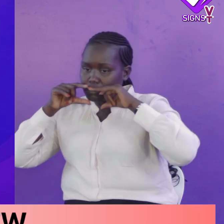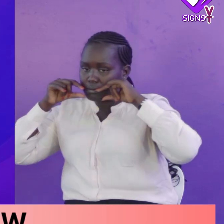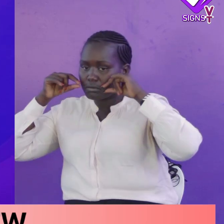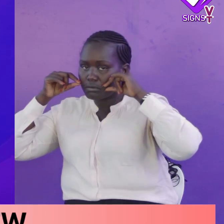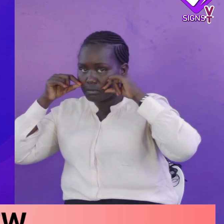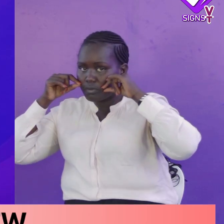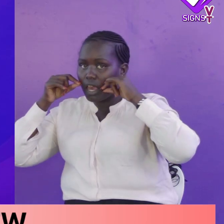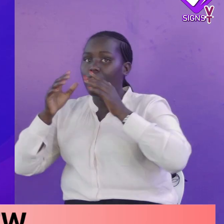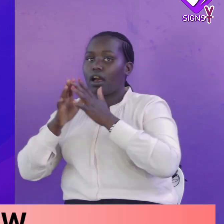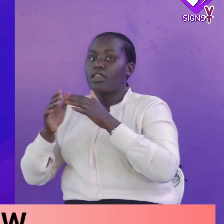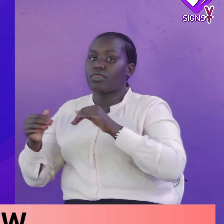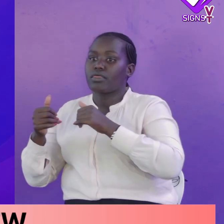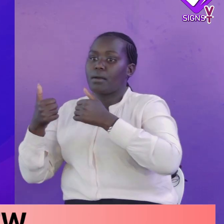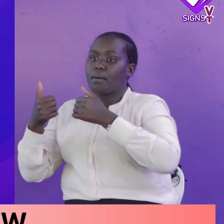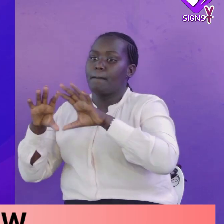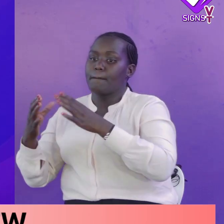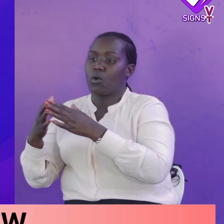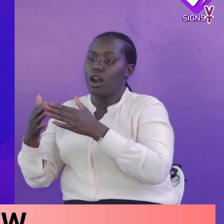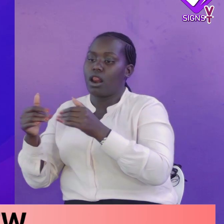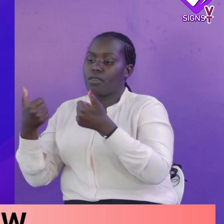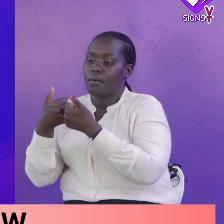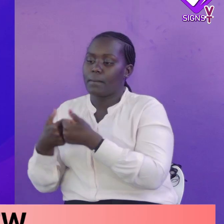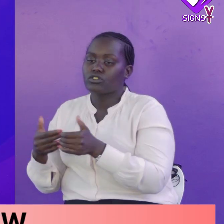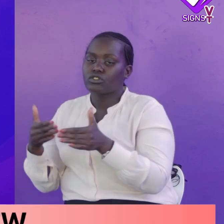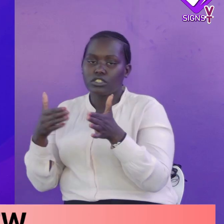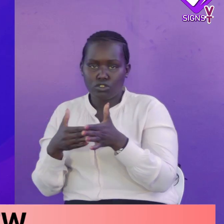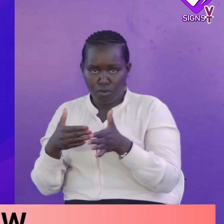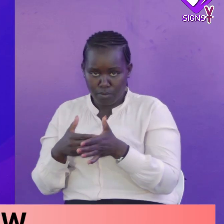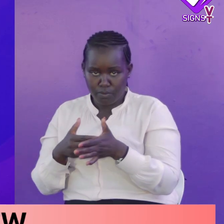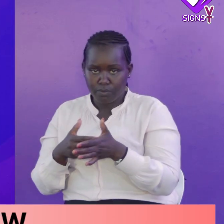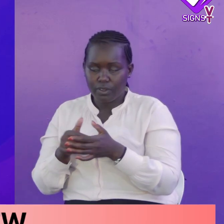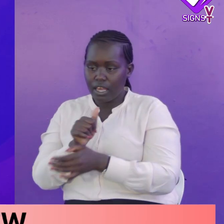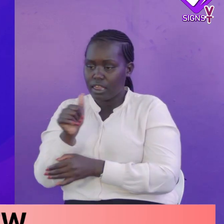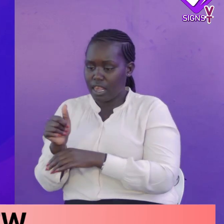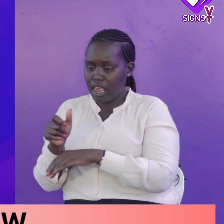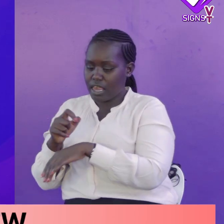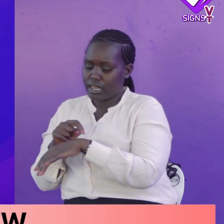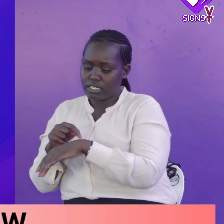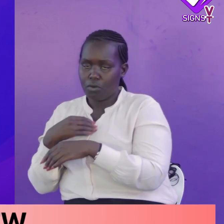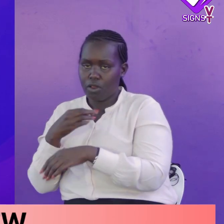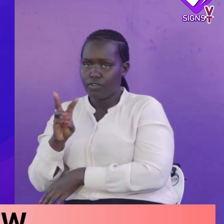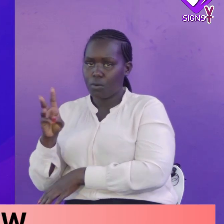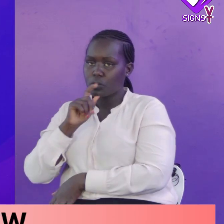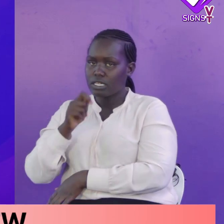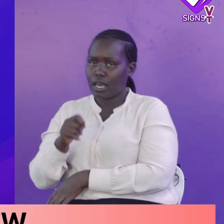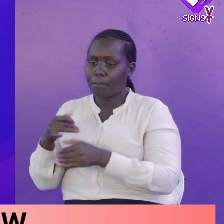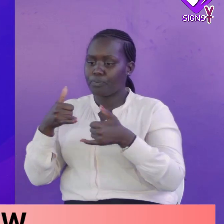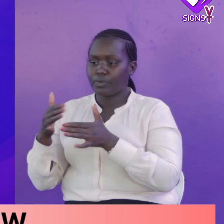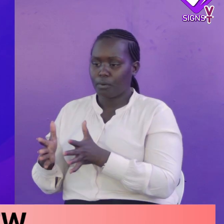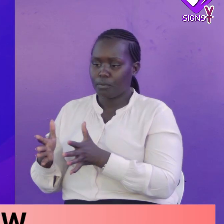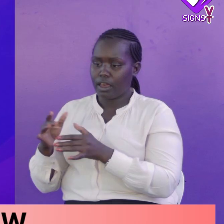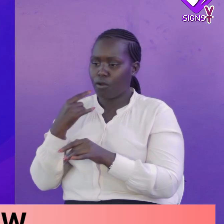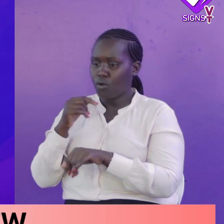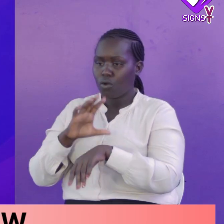has to stop. I remember the other time, this West Ham player hit